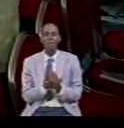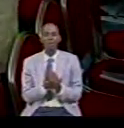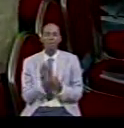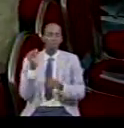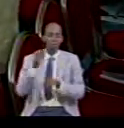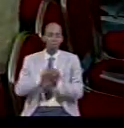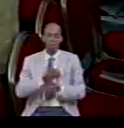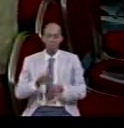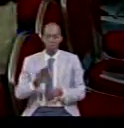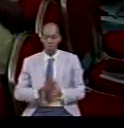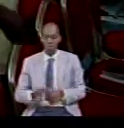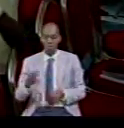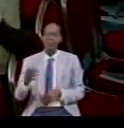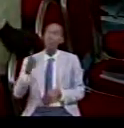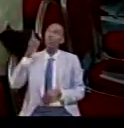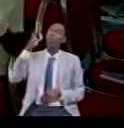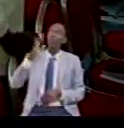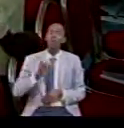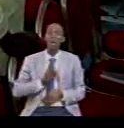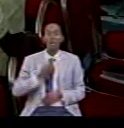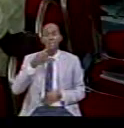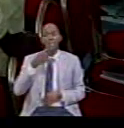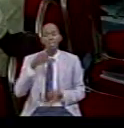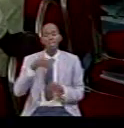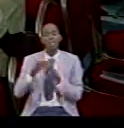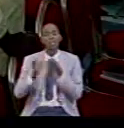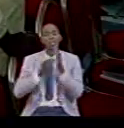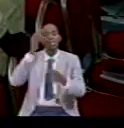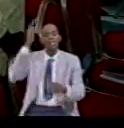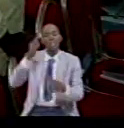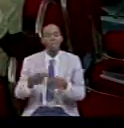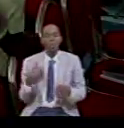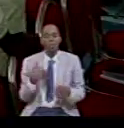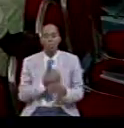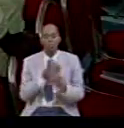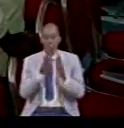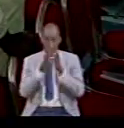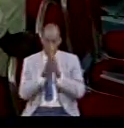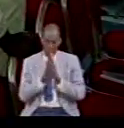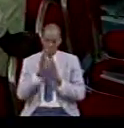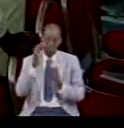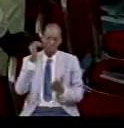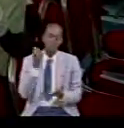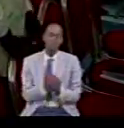Conquering children of God, I said, in Jesus' name we pray.